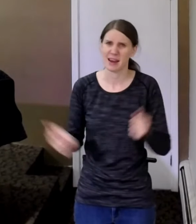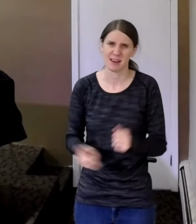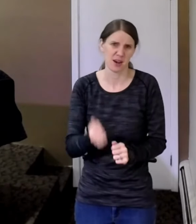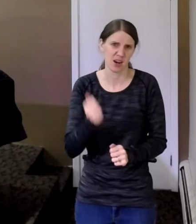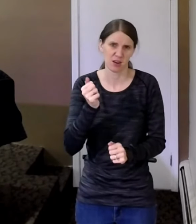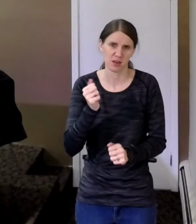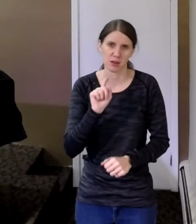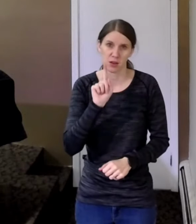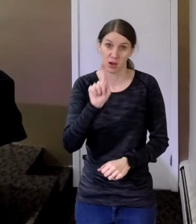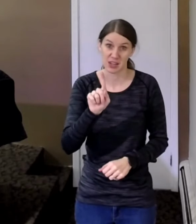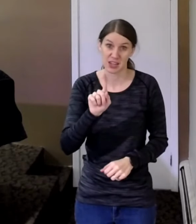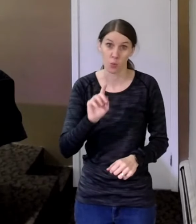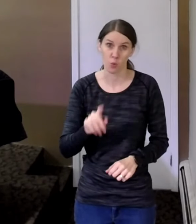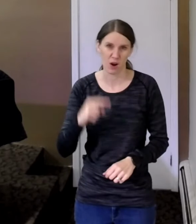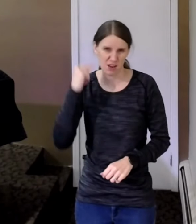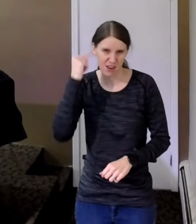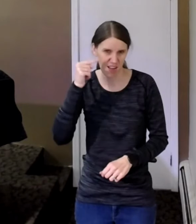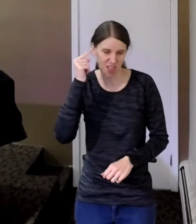than he thought.